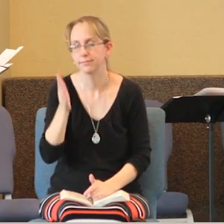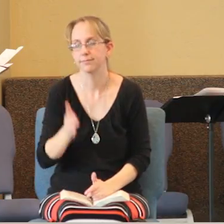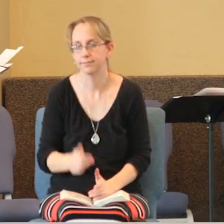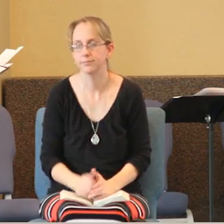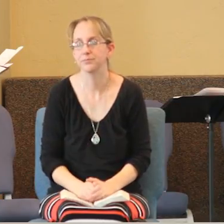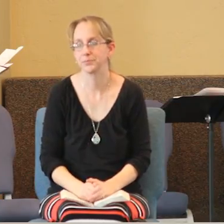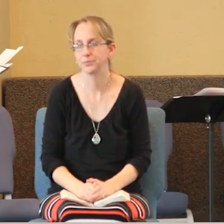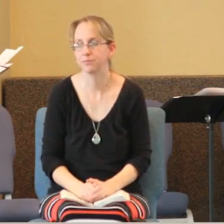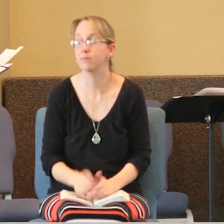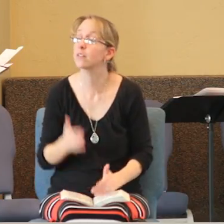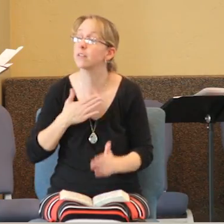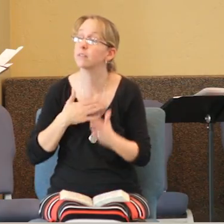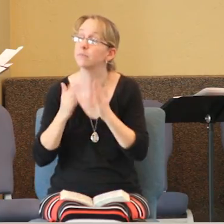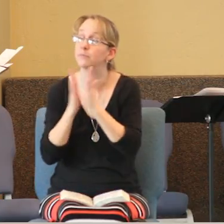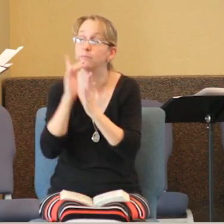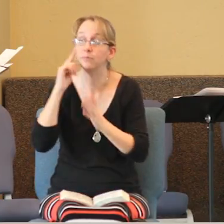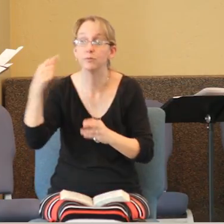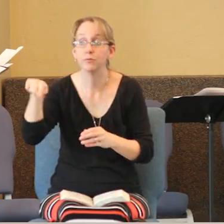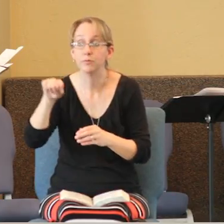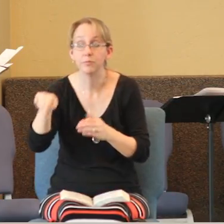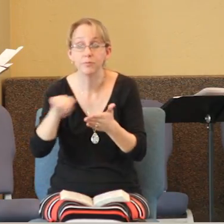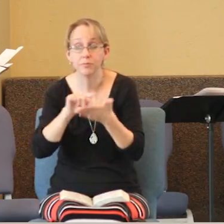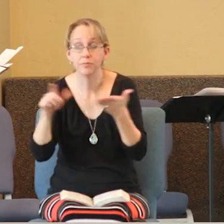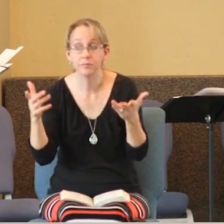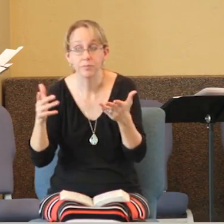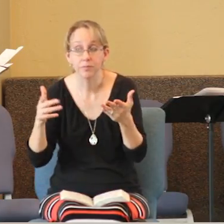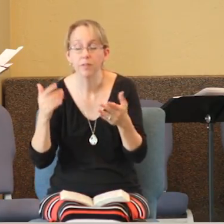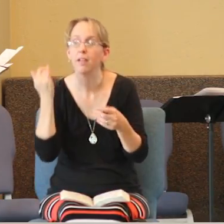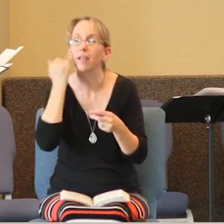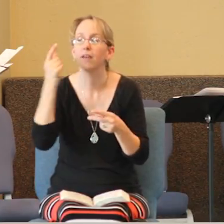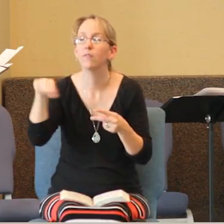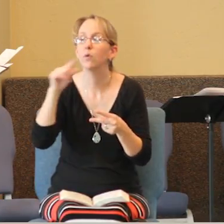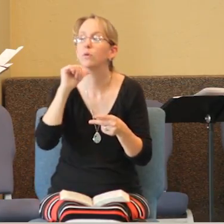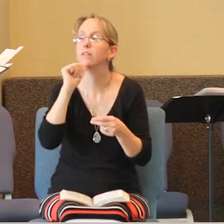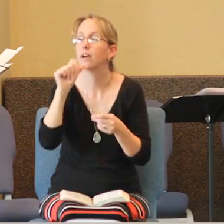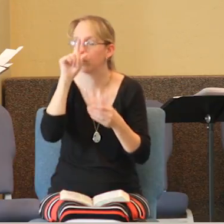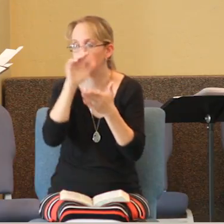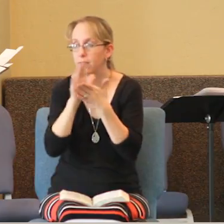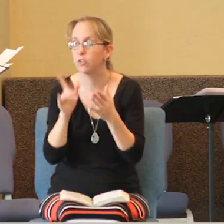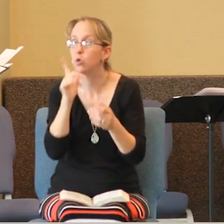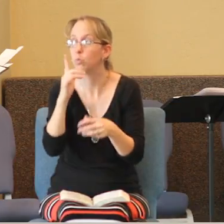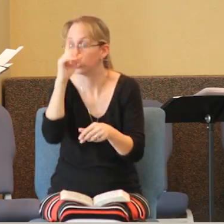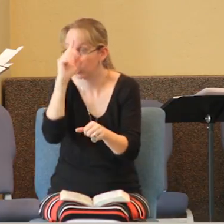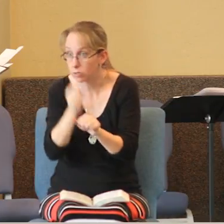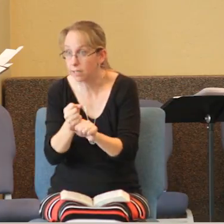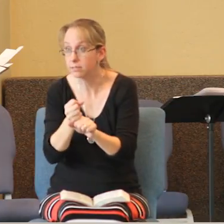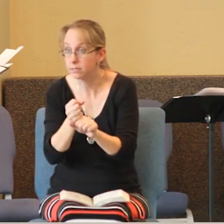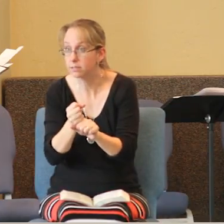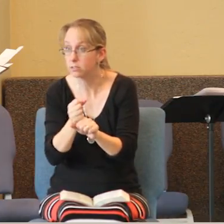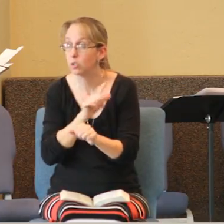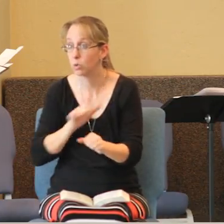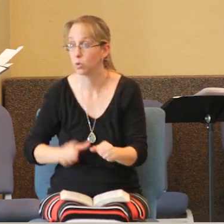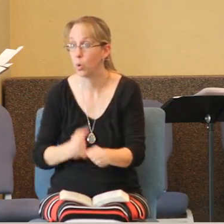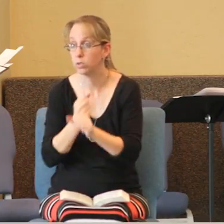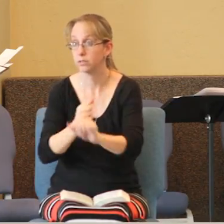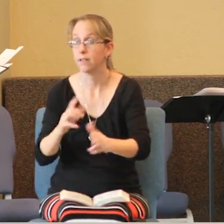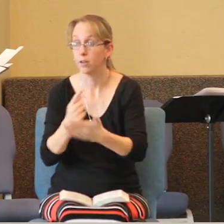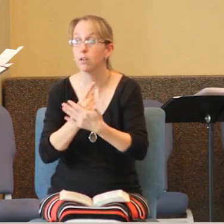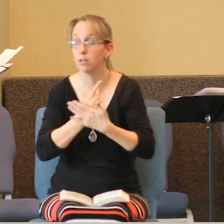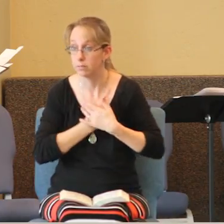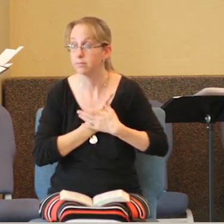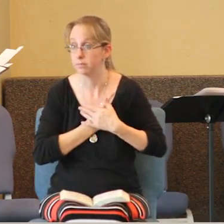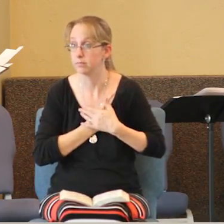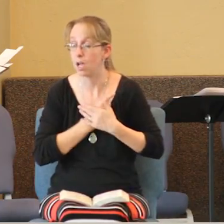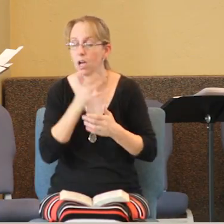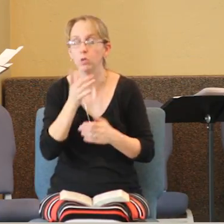here's my prayer for you this week. Number one, if you're not a believer, that you will trust Jesus as your Lord and Savior. That you will realize, and the only